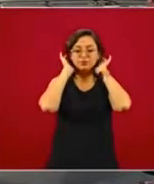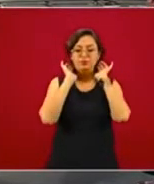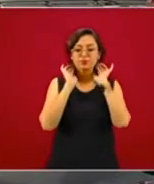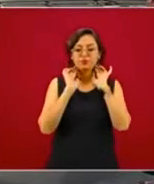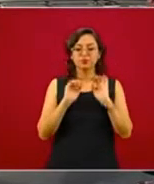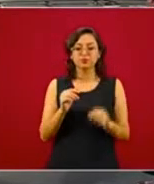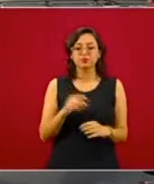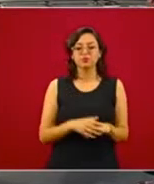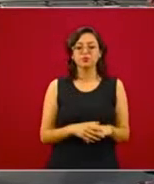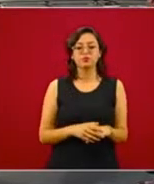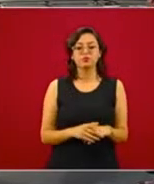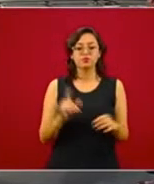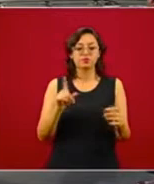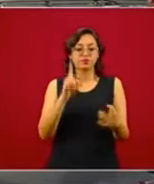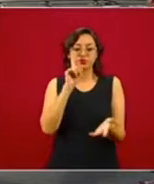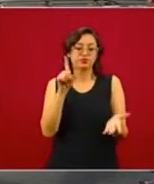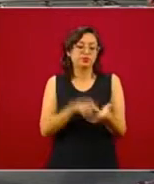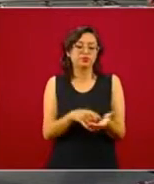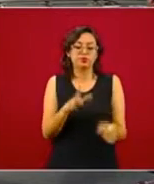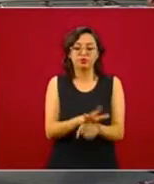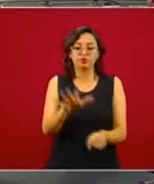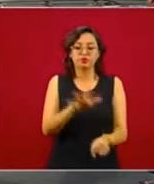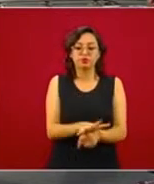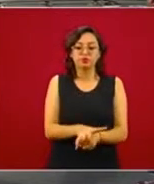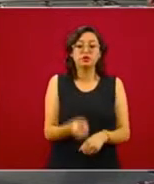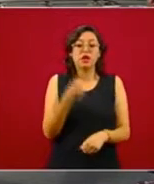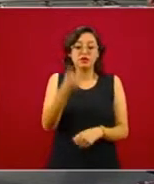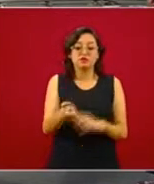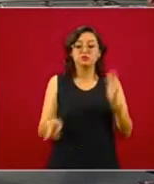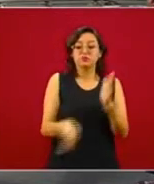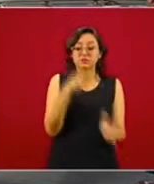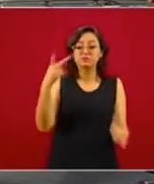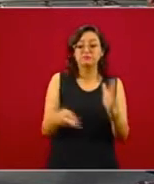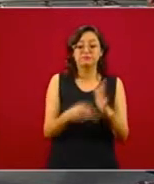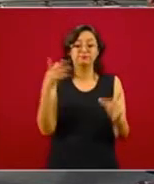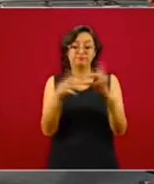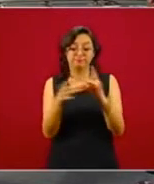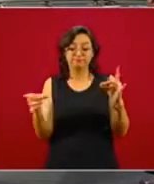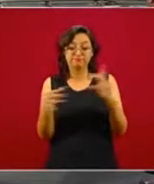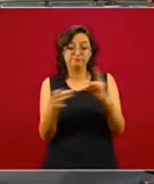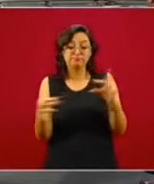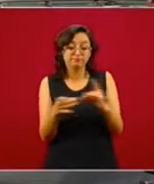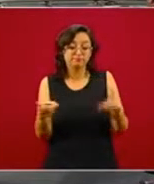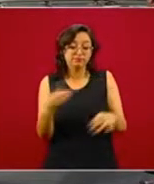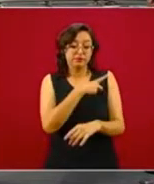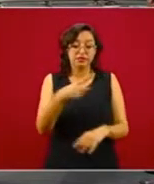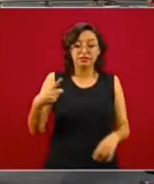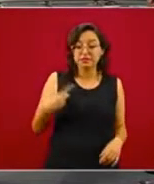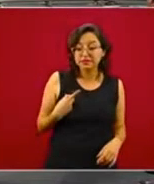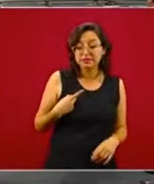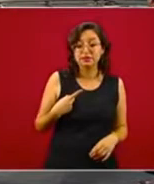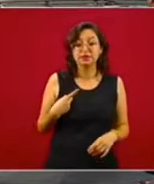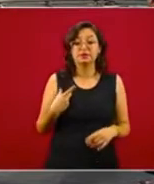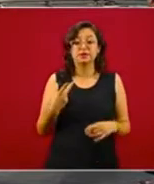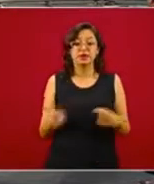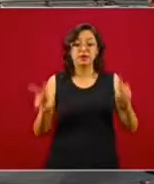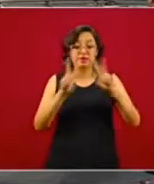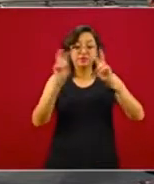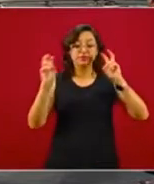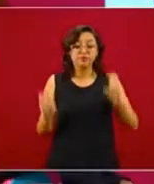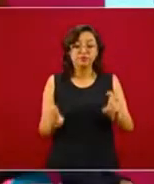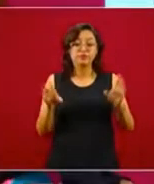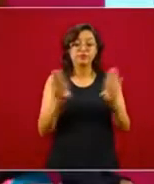And I think that's it. That's what we're going to have to keep explaining. And there's a lot to say about it. There's a lot to